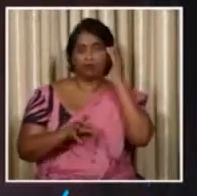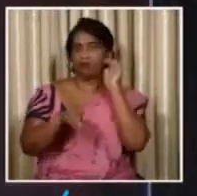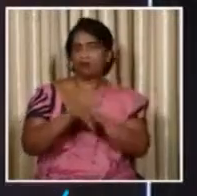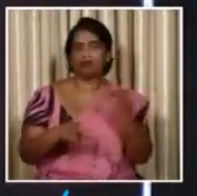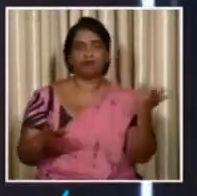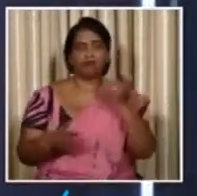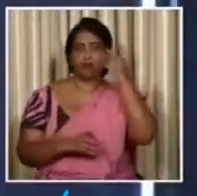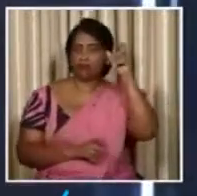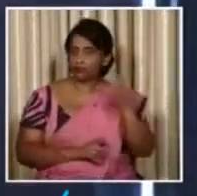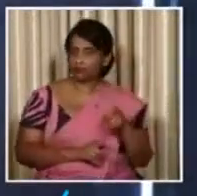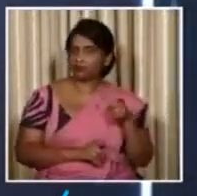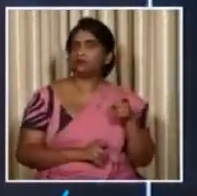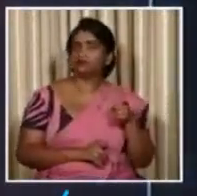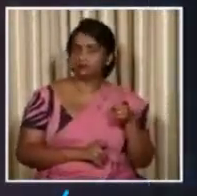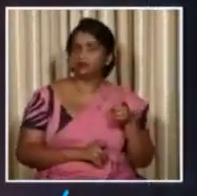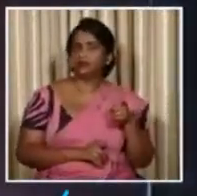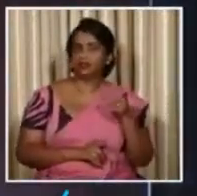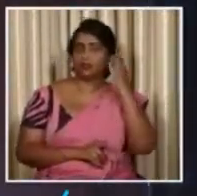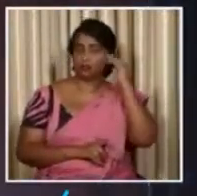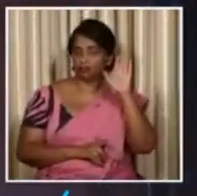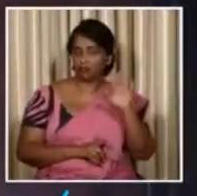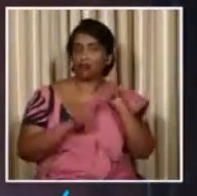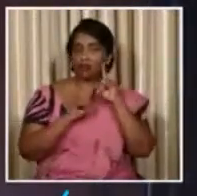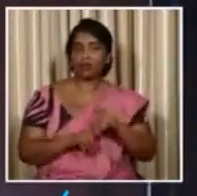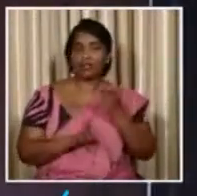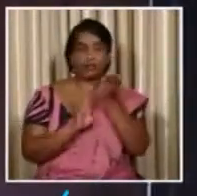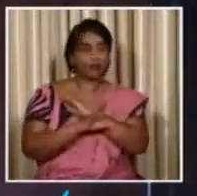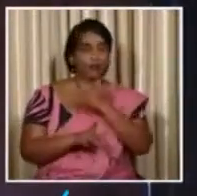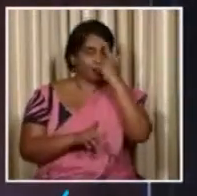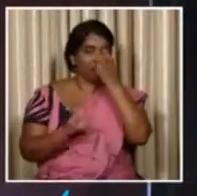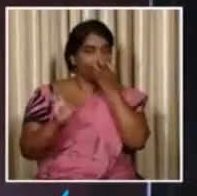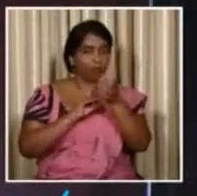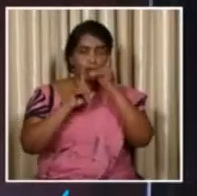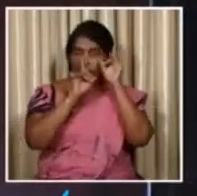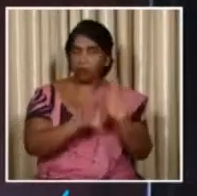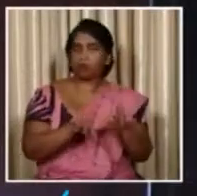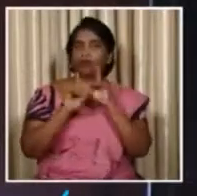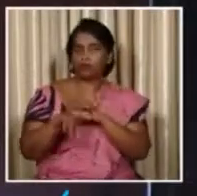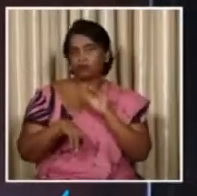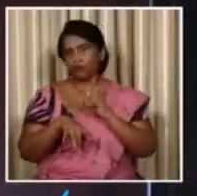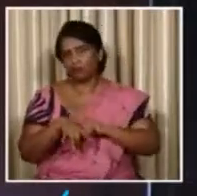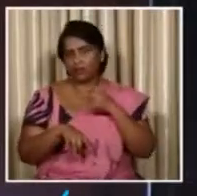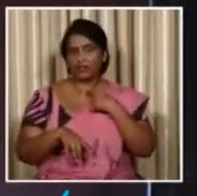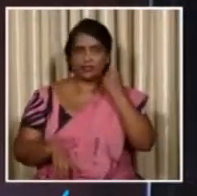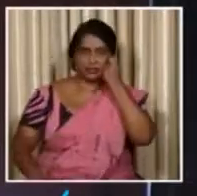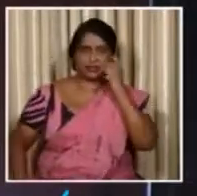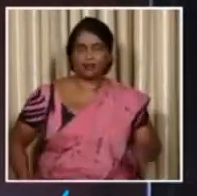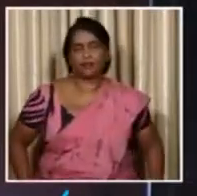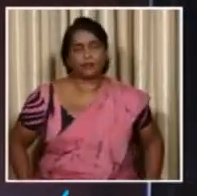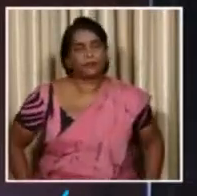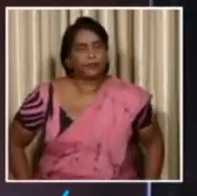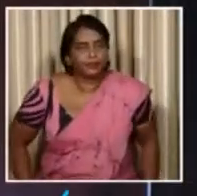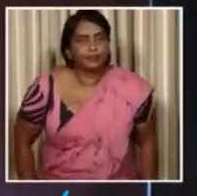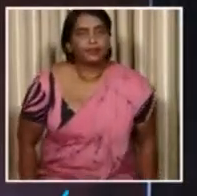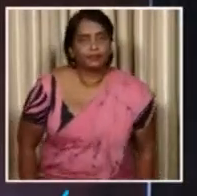assassinations, hinting that they were orchestrated by an invisible hand. Doesn't that remind us the meticulously